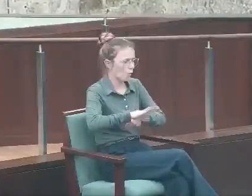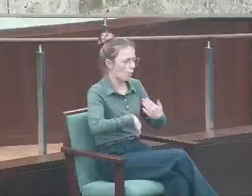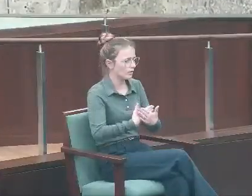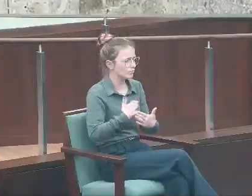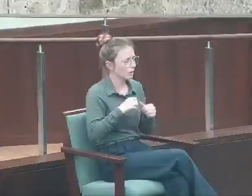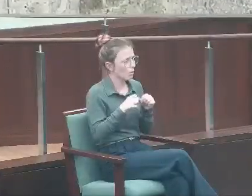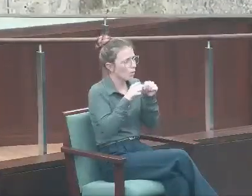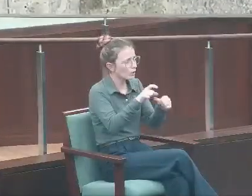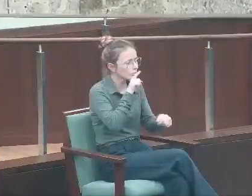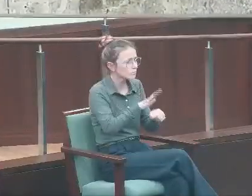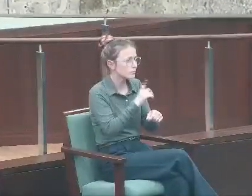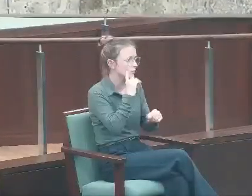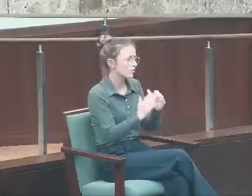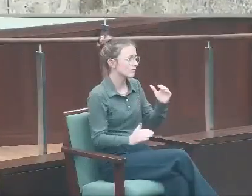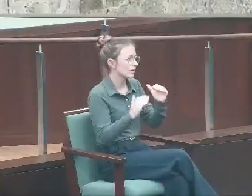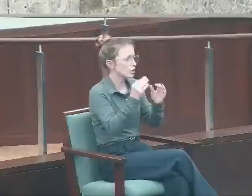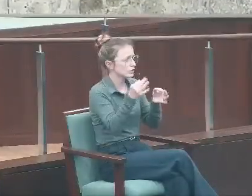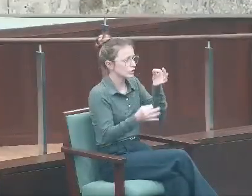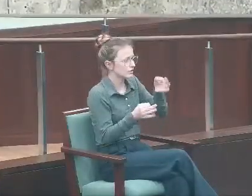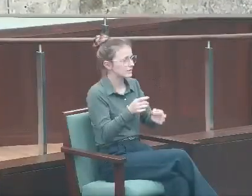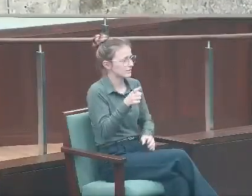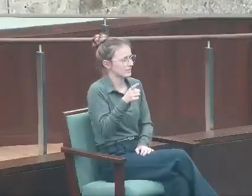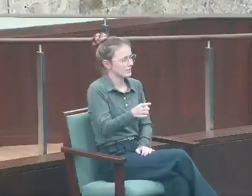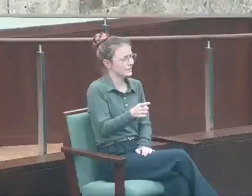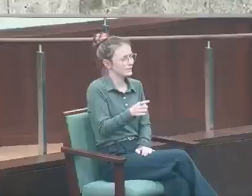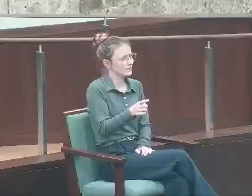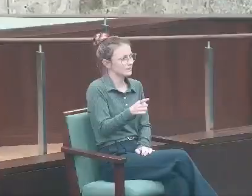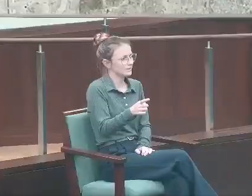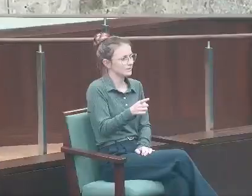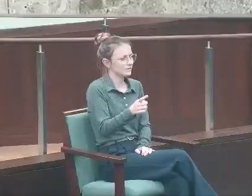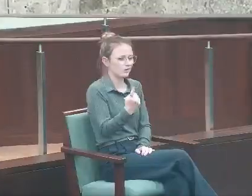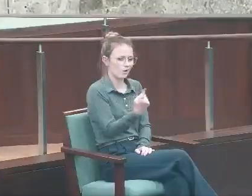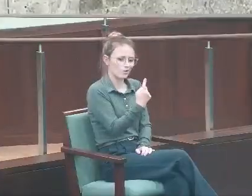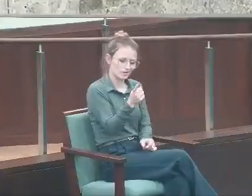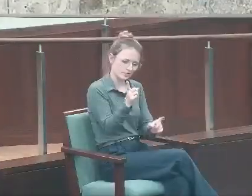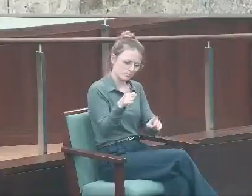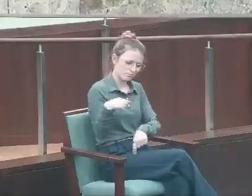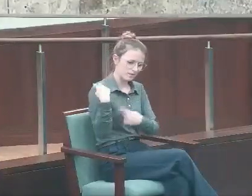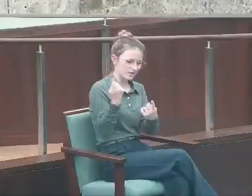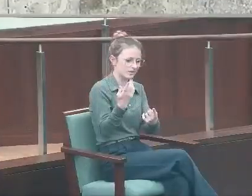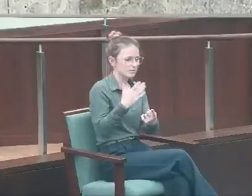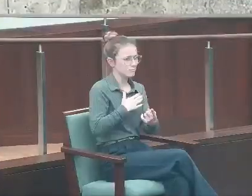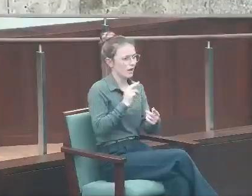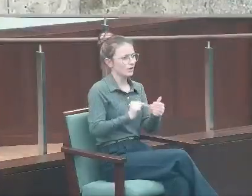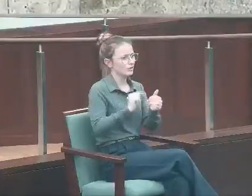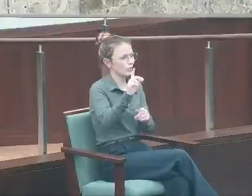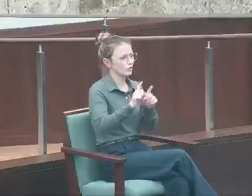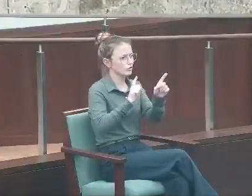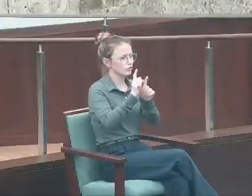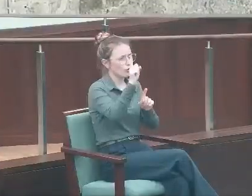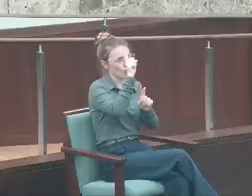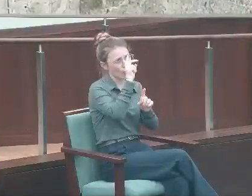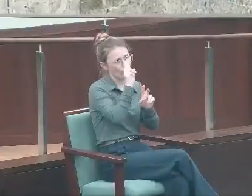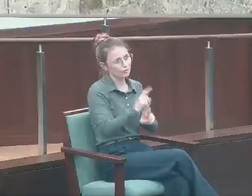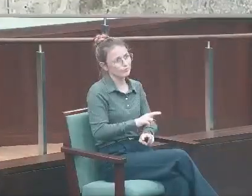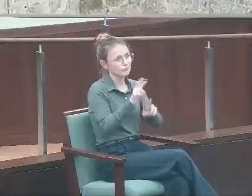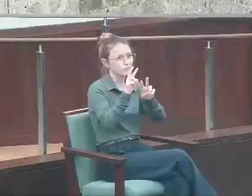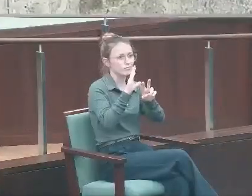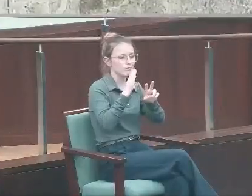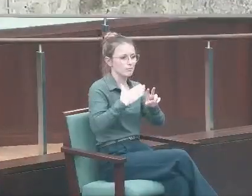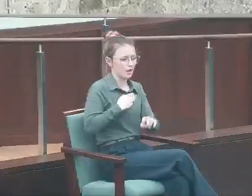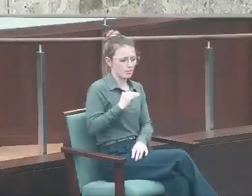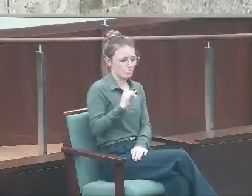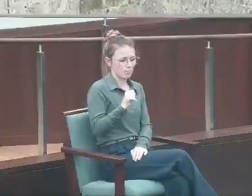commitment to fairness and justice. He is and has always been my North Star and my moral compass. Working